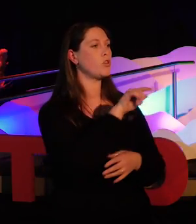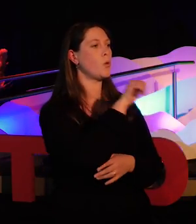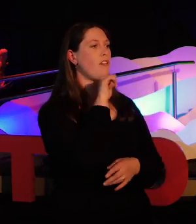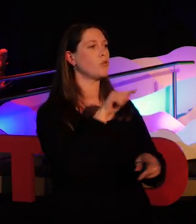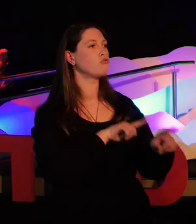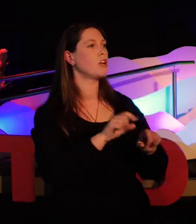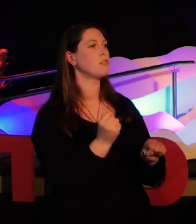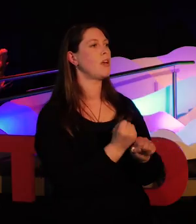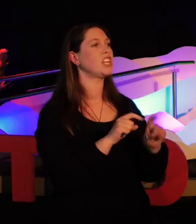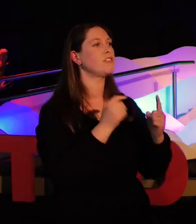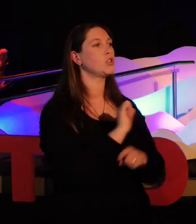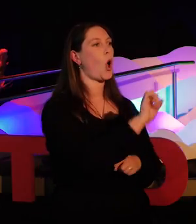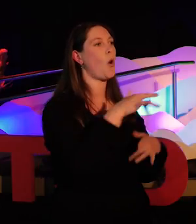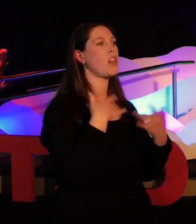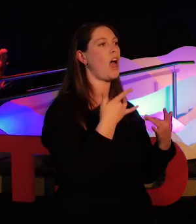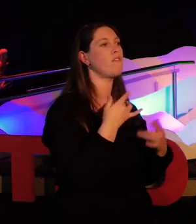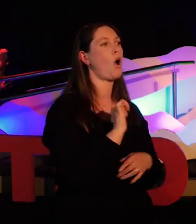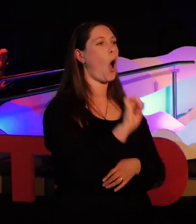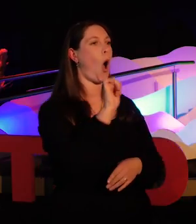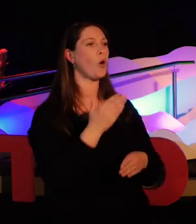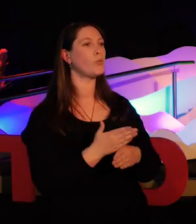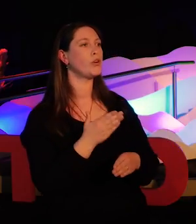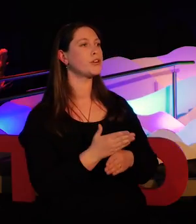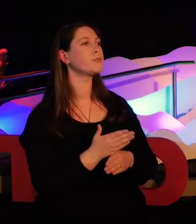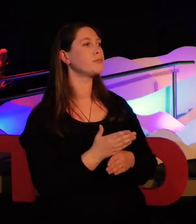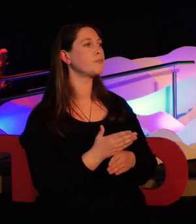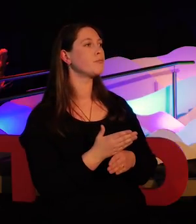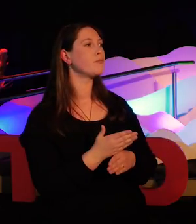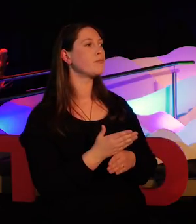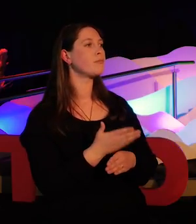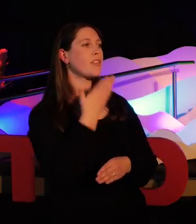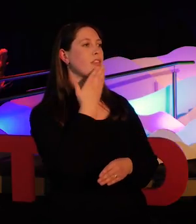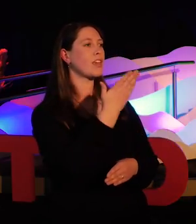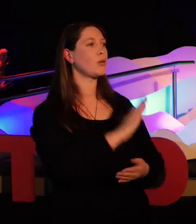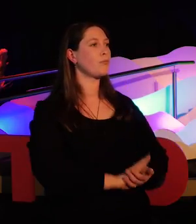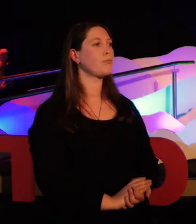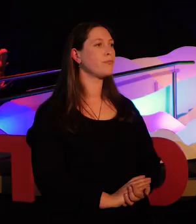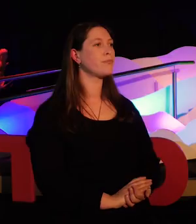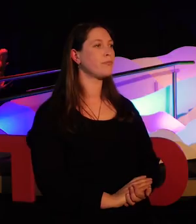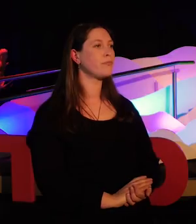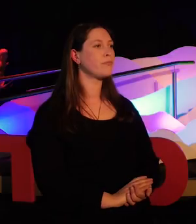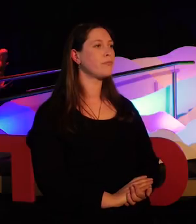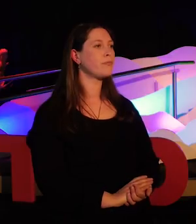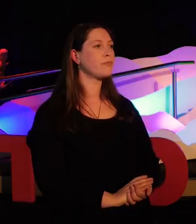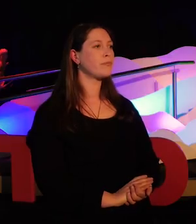in your own life and make a difference in your own work? Thank you for your attention.